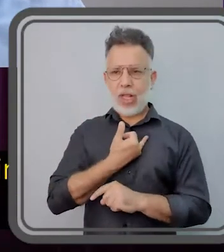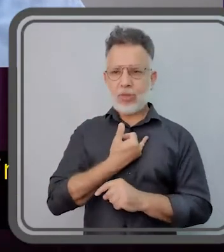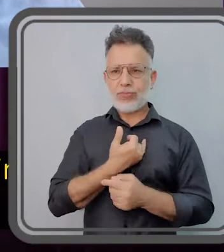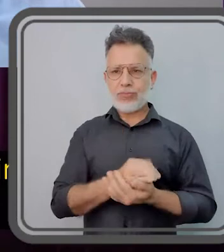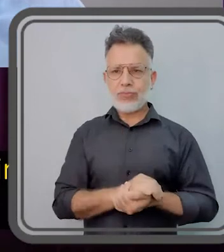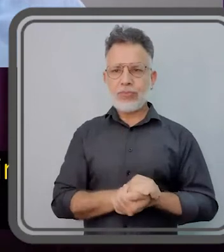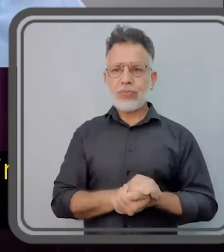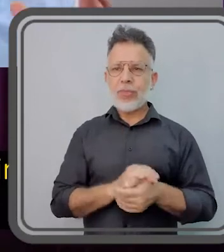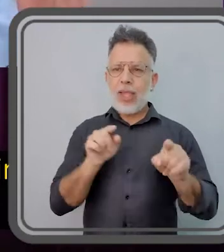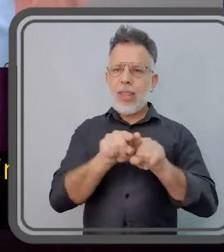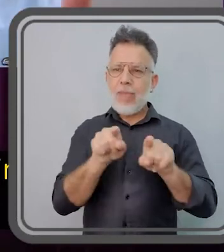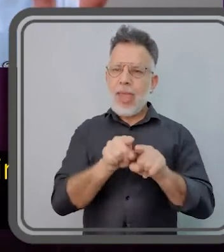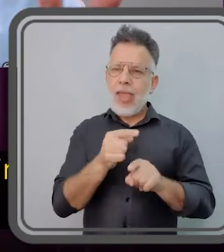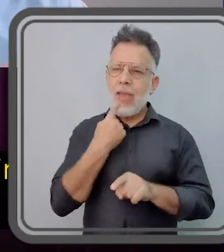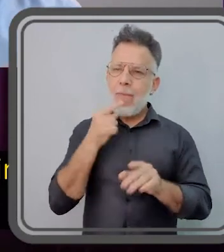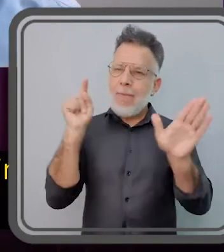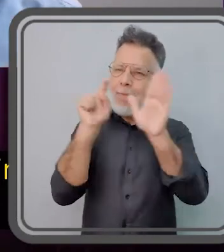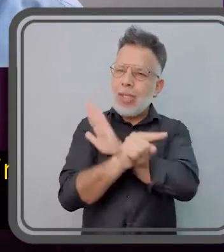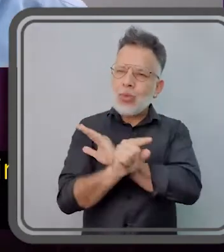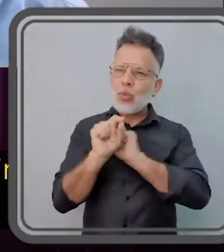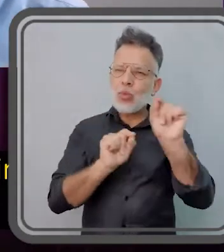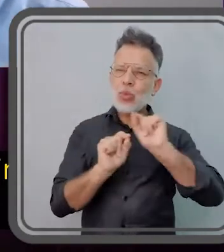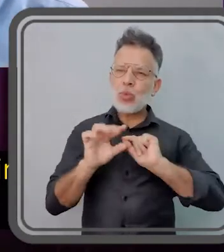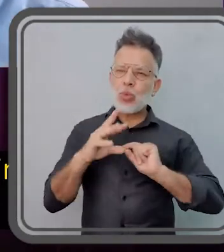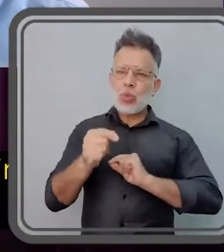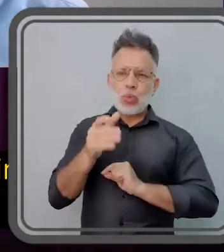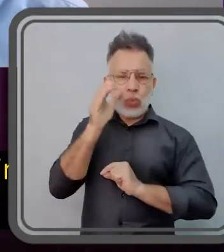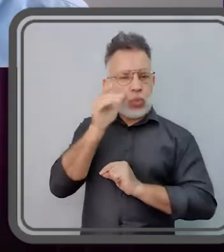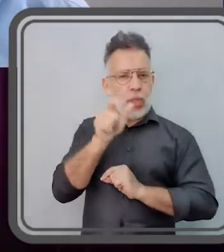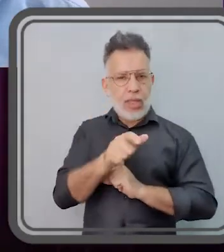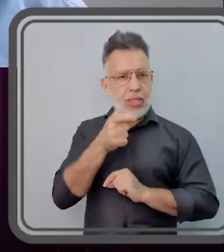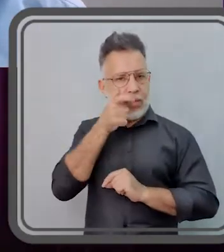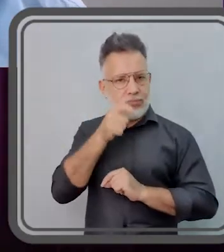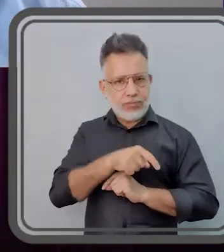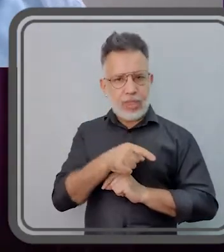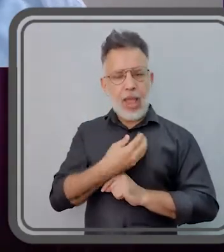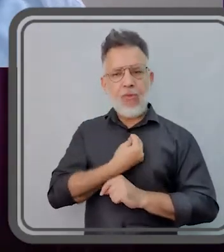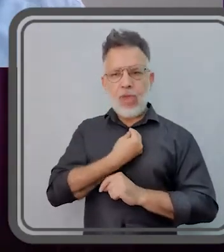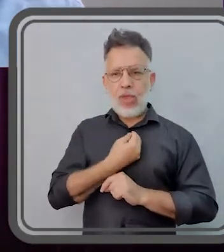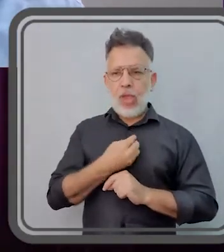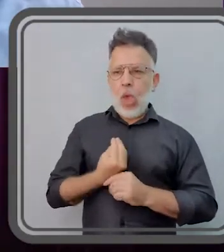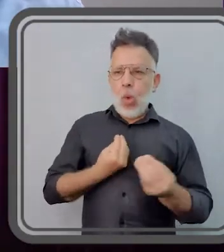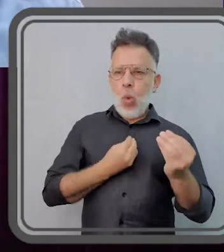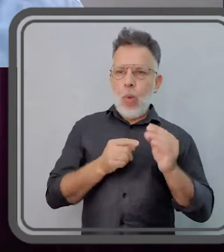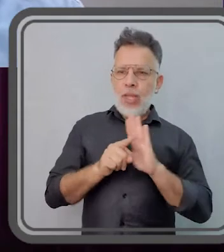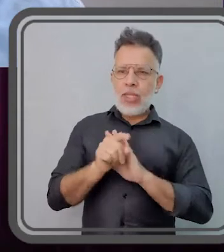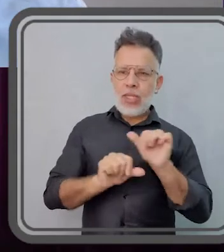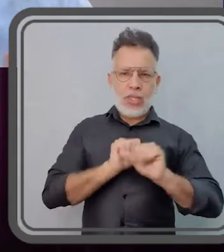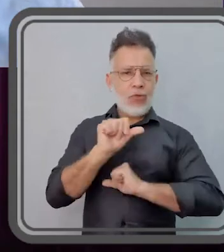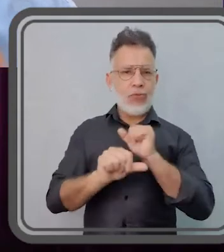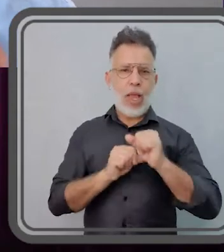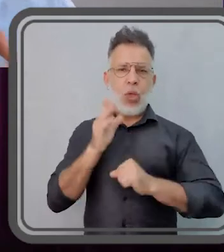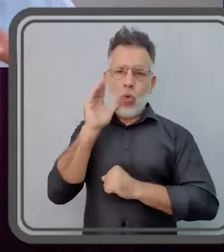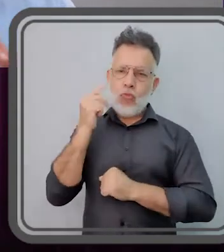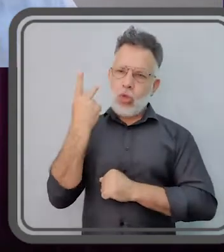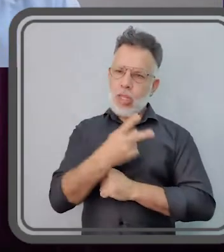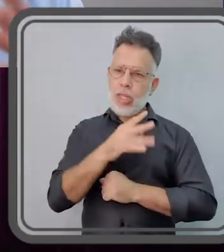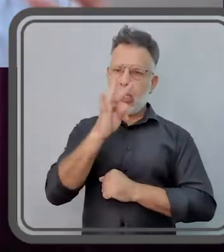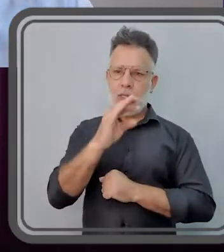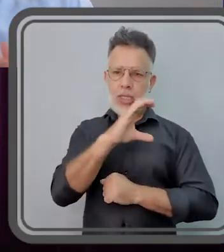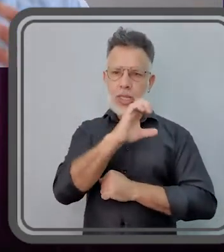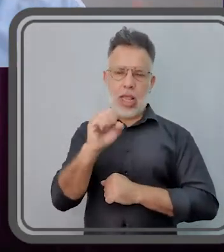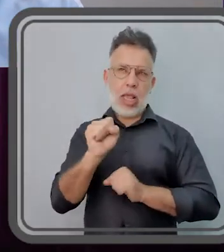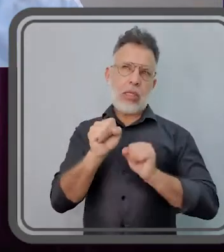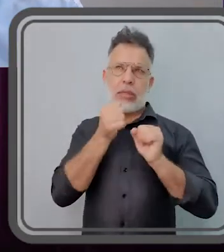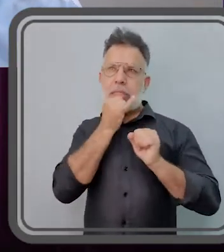comes also to a question for those that are watching the live right now. How is to become a TCS employee? Is there a website? Is